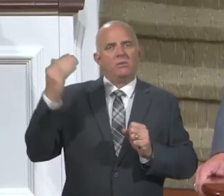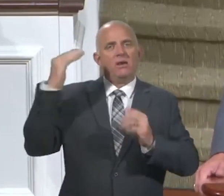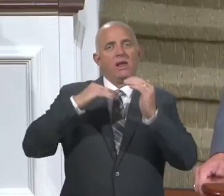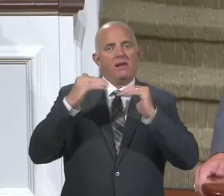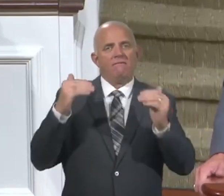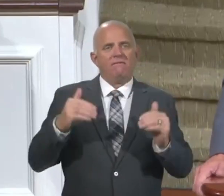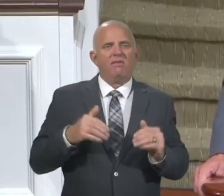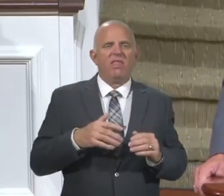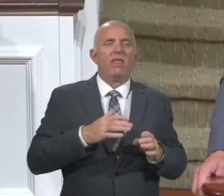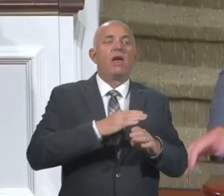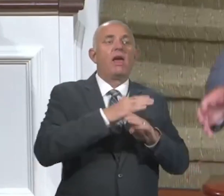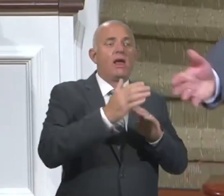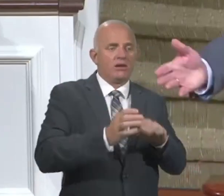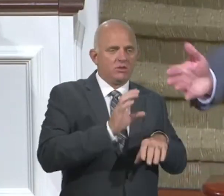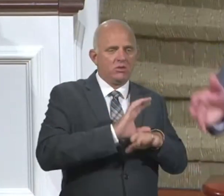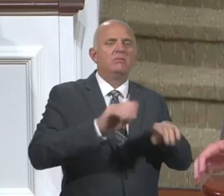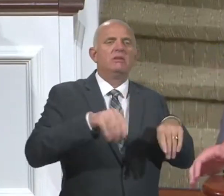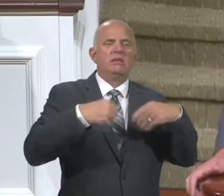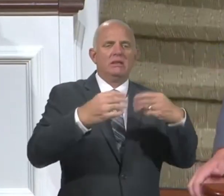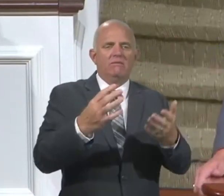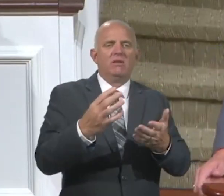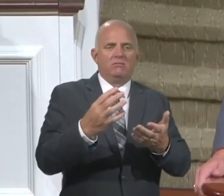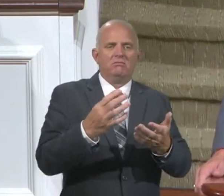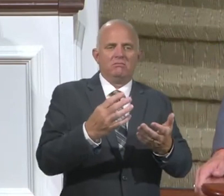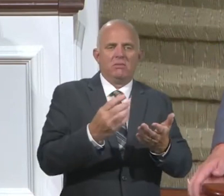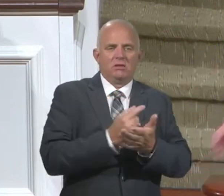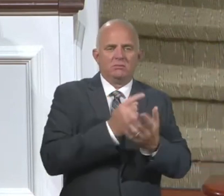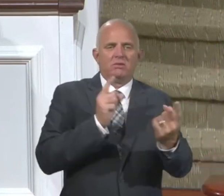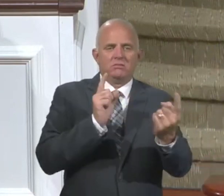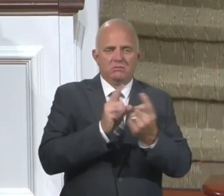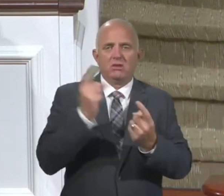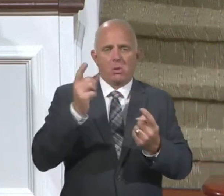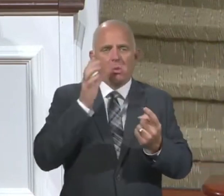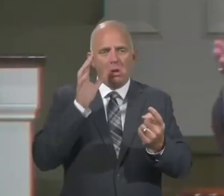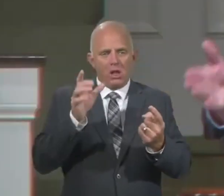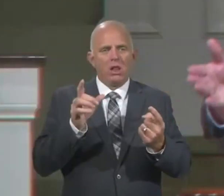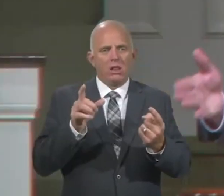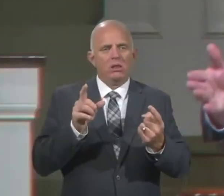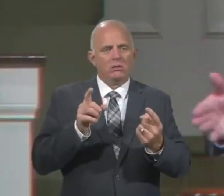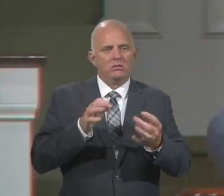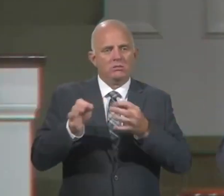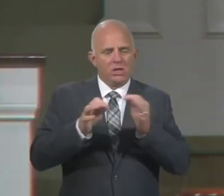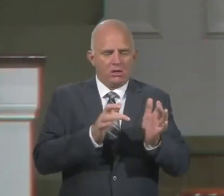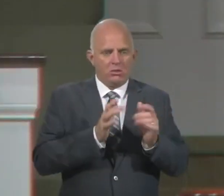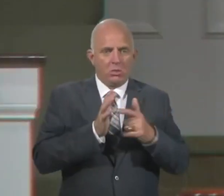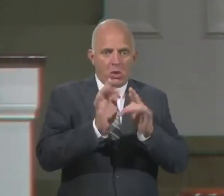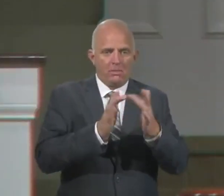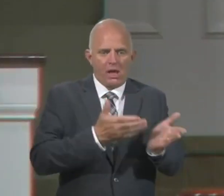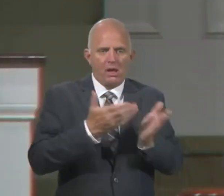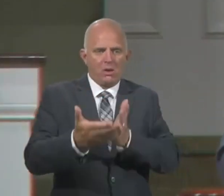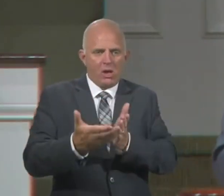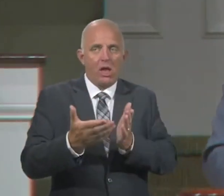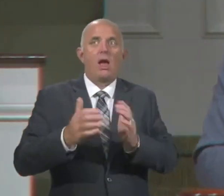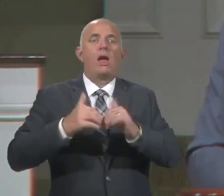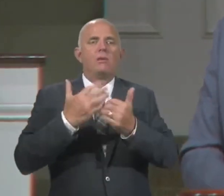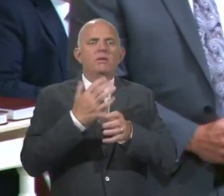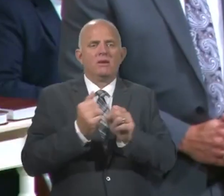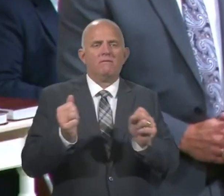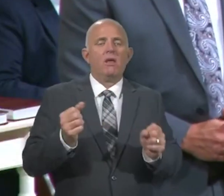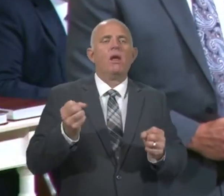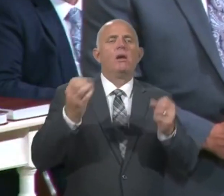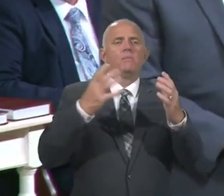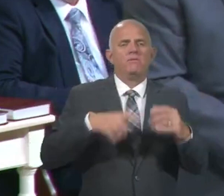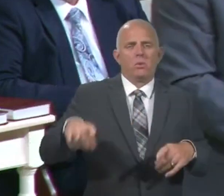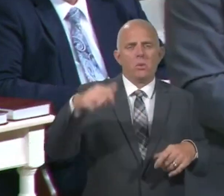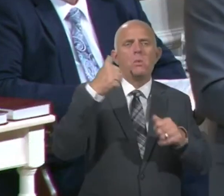of the service to come forward and talk to someone at the altar and let someone take the Bible and show you how to be saved. How many of you remember